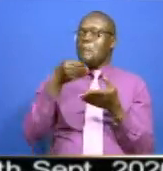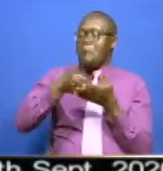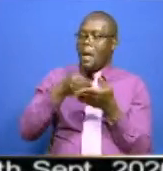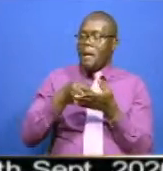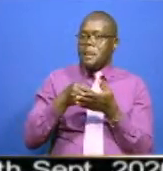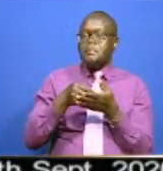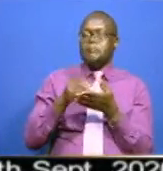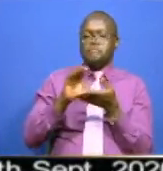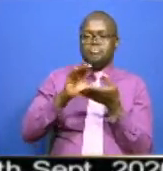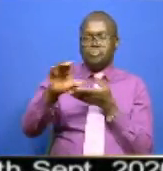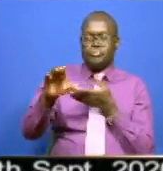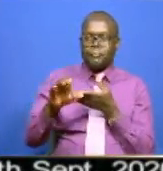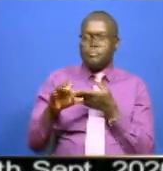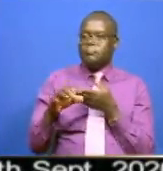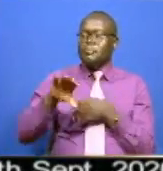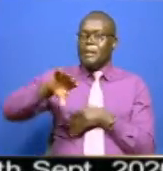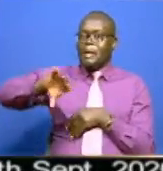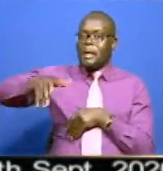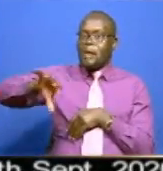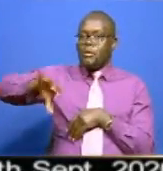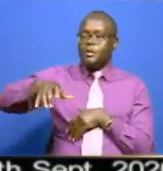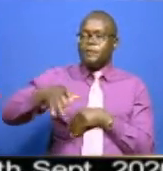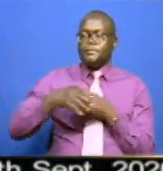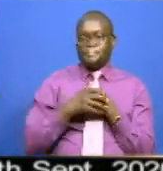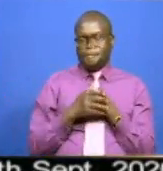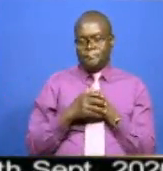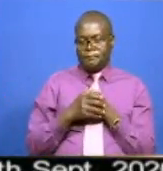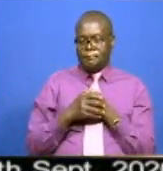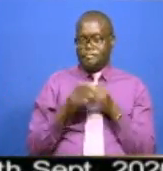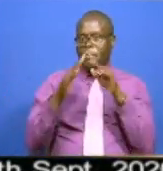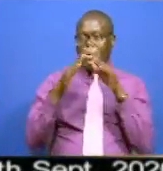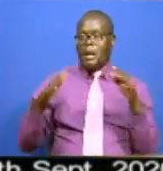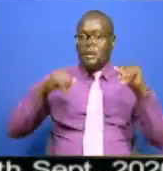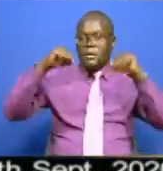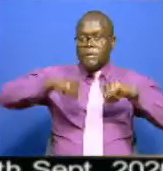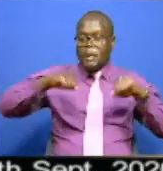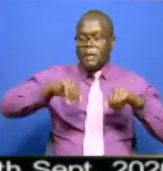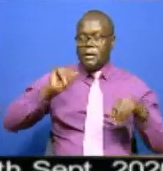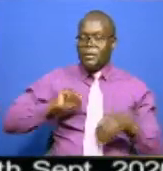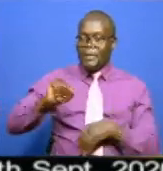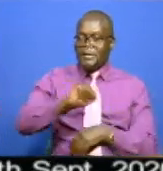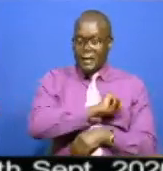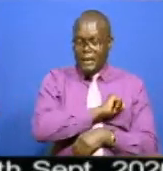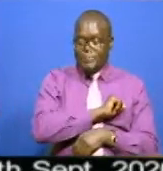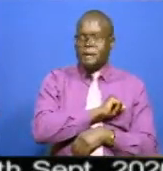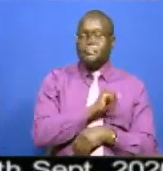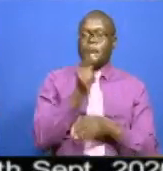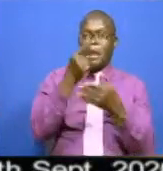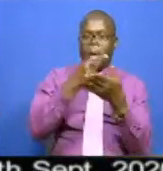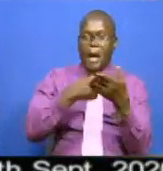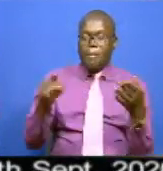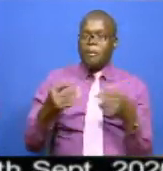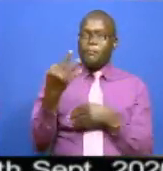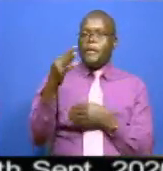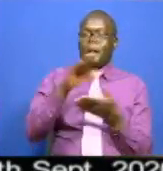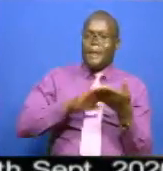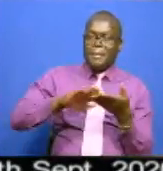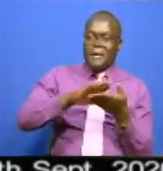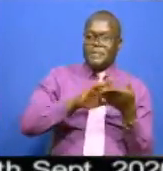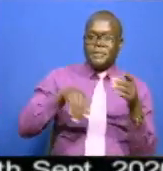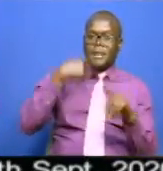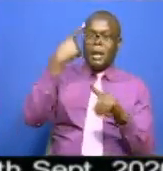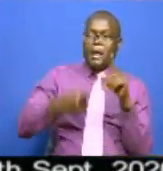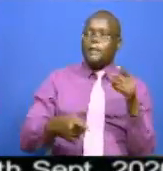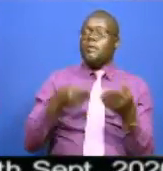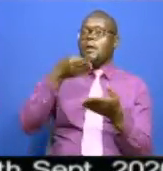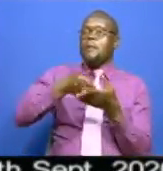national revenue among the counties, this House concurs with the Senate and approves the third basis for the annual allocation